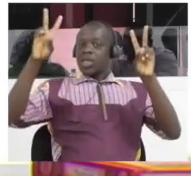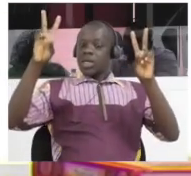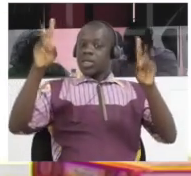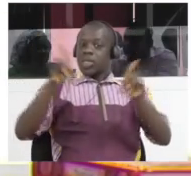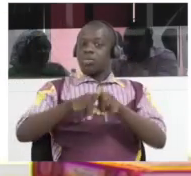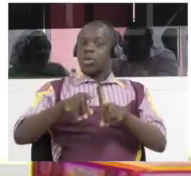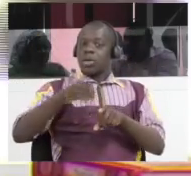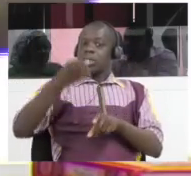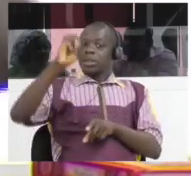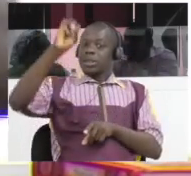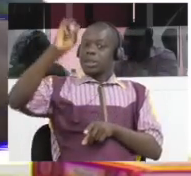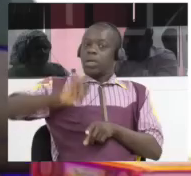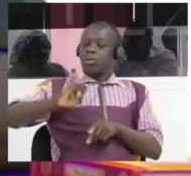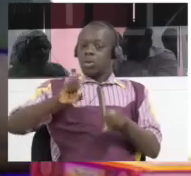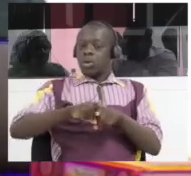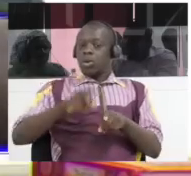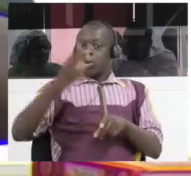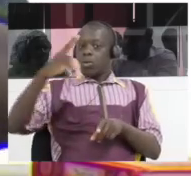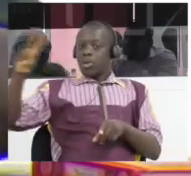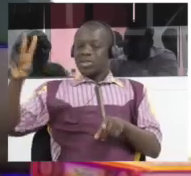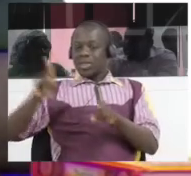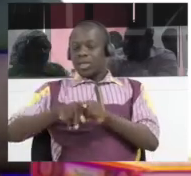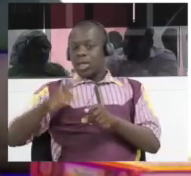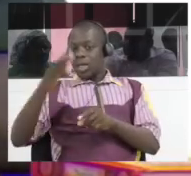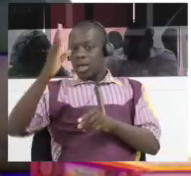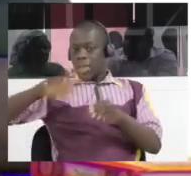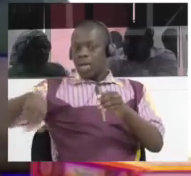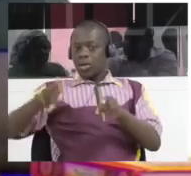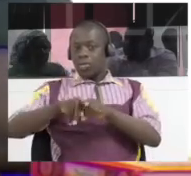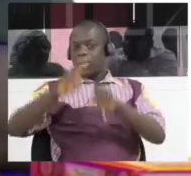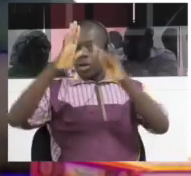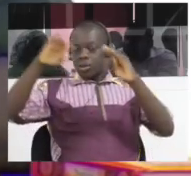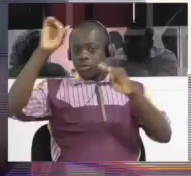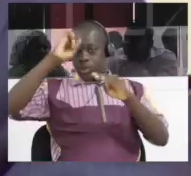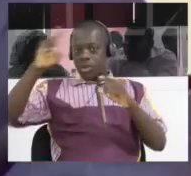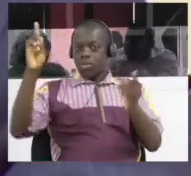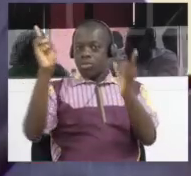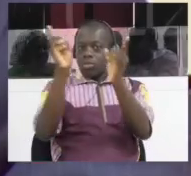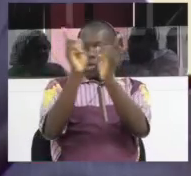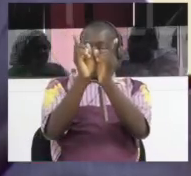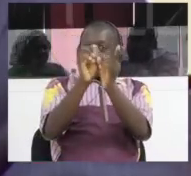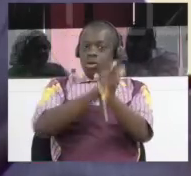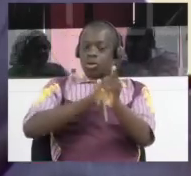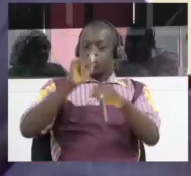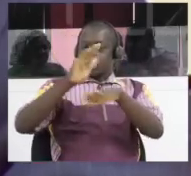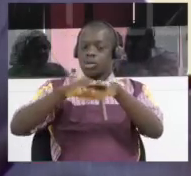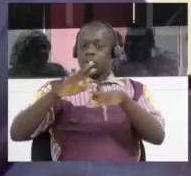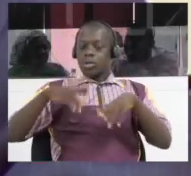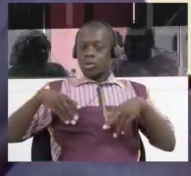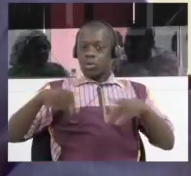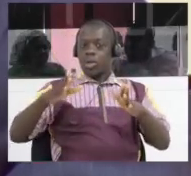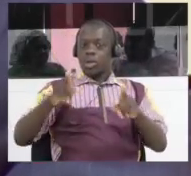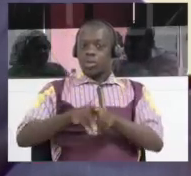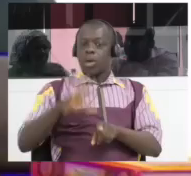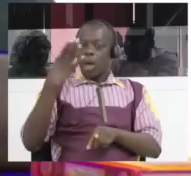the southwestern end of the State House, and then met us on the road. What was his